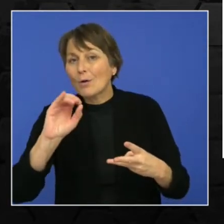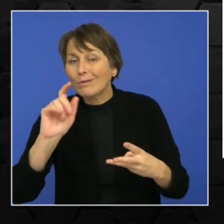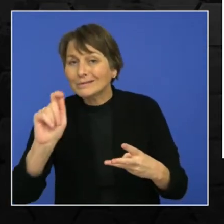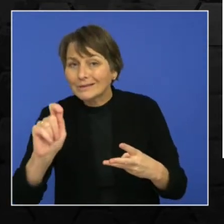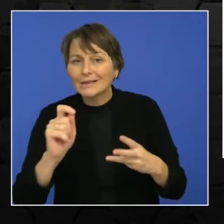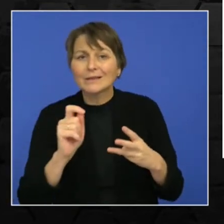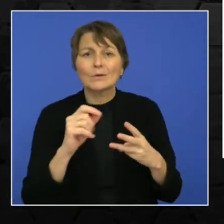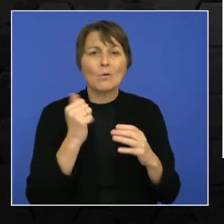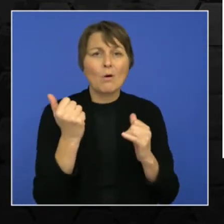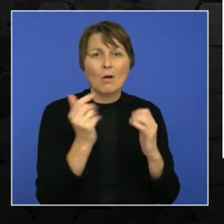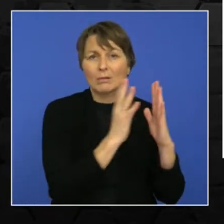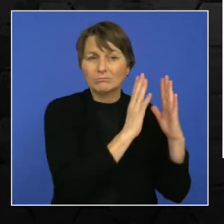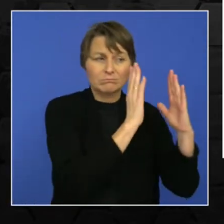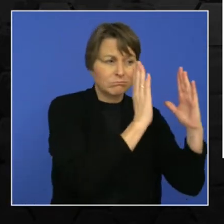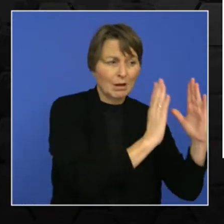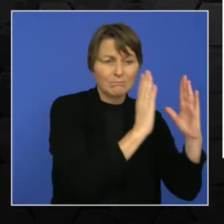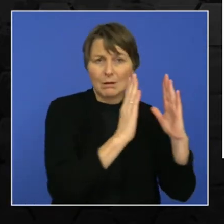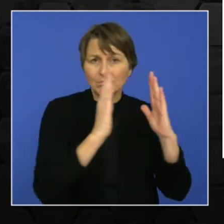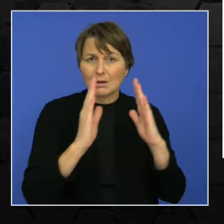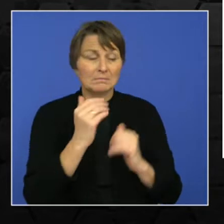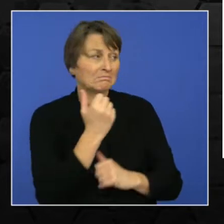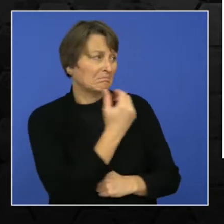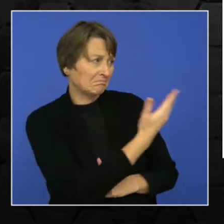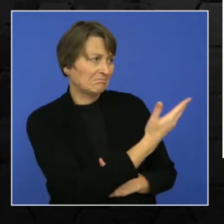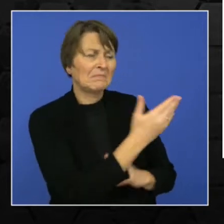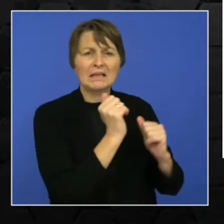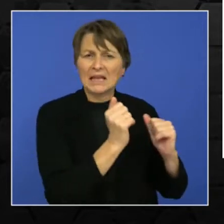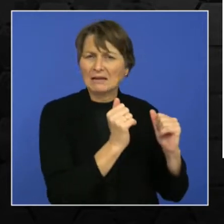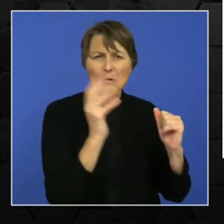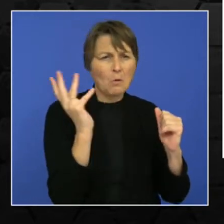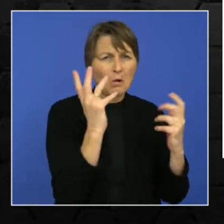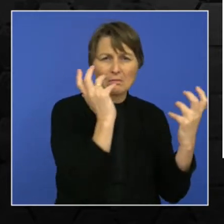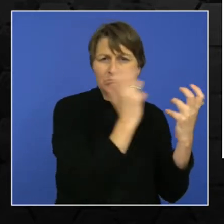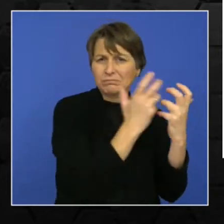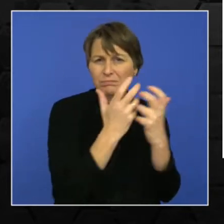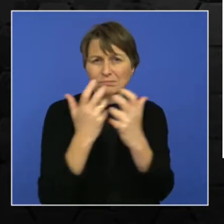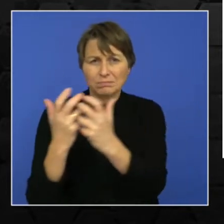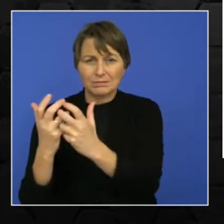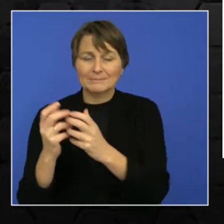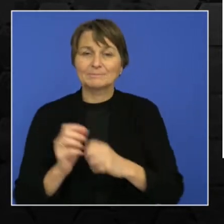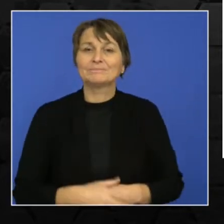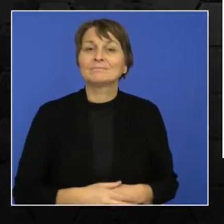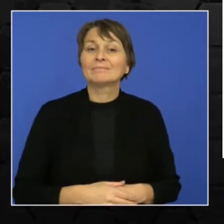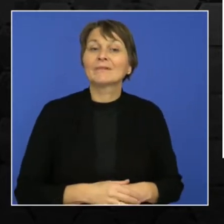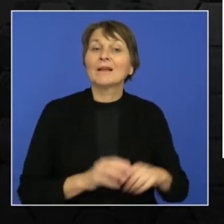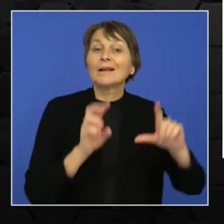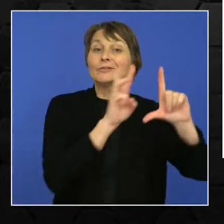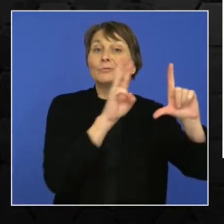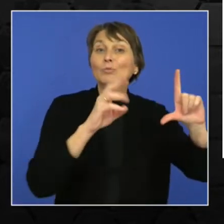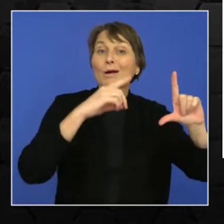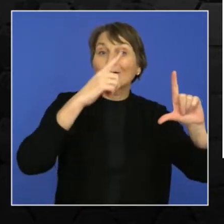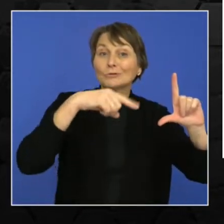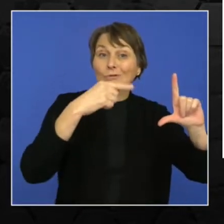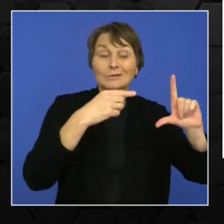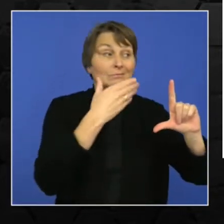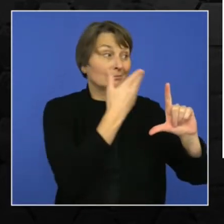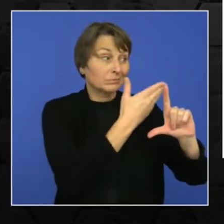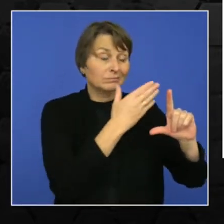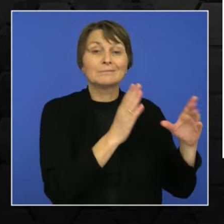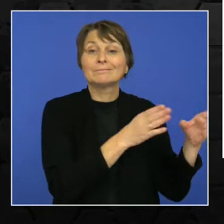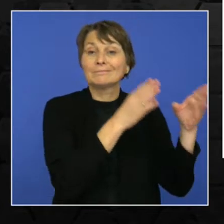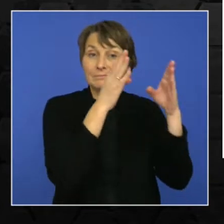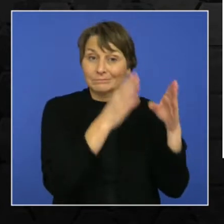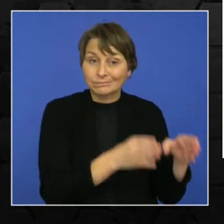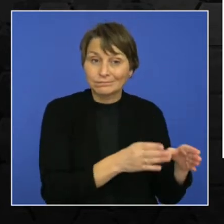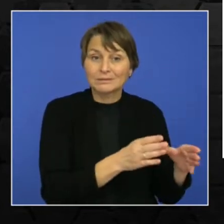talking about more on the TF.js, where it can support. So in browser, it can support Chrome, Google Chrome, Safari, and Firefox.